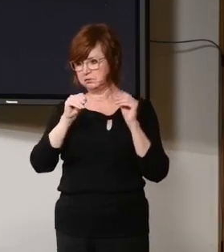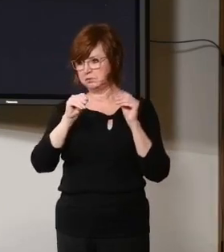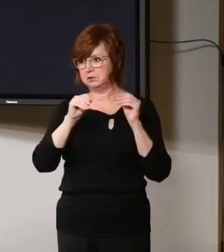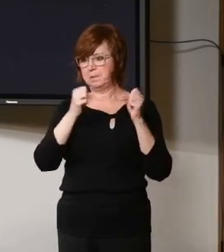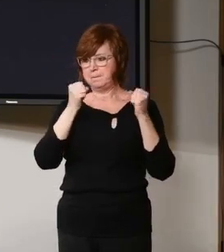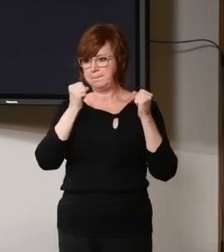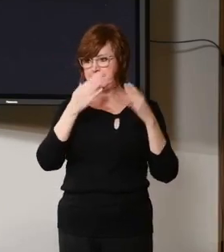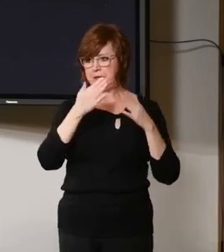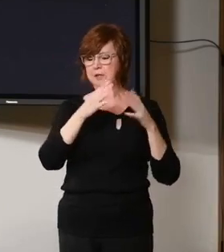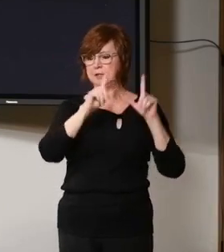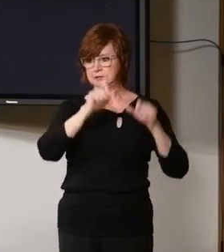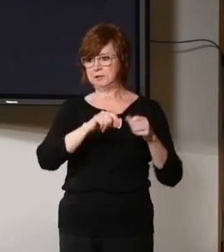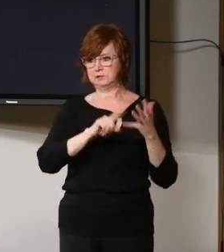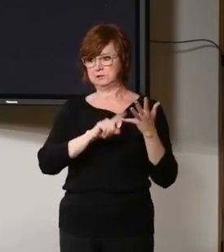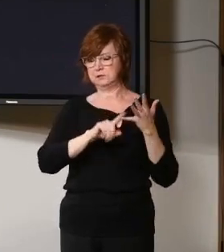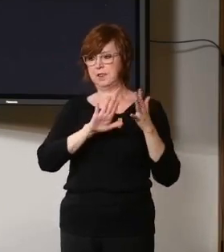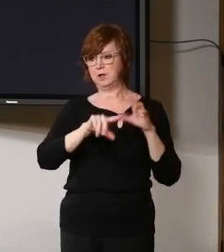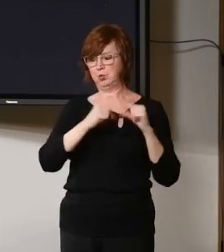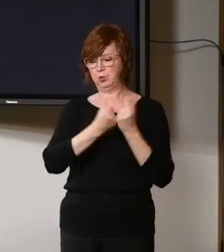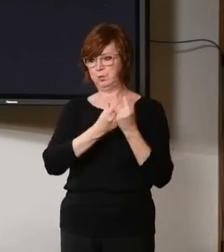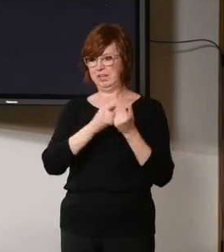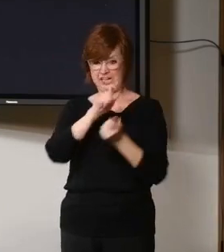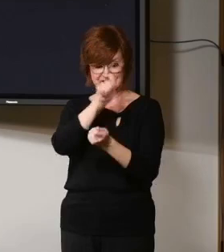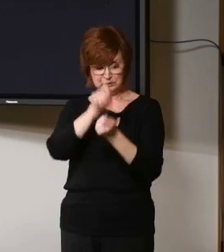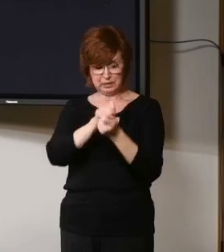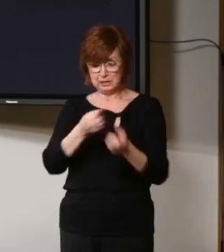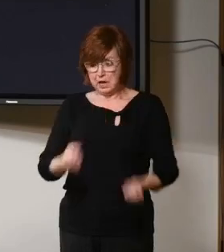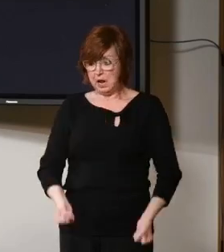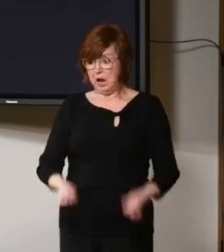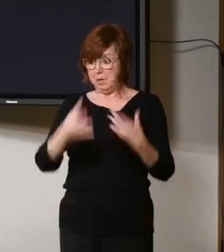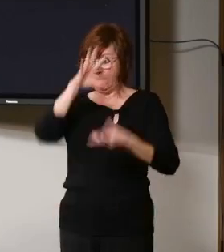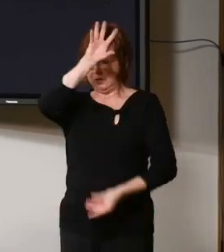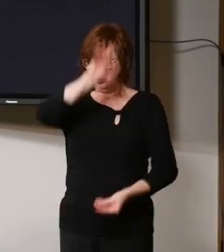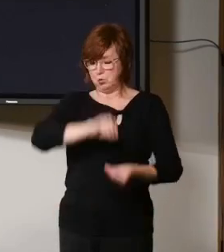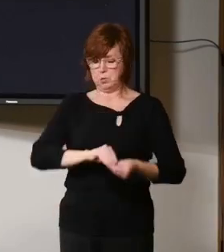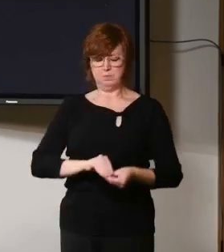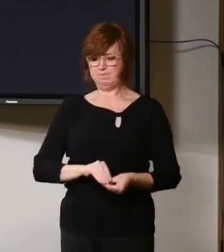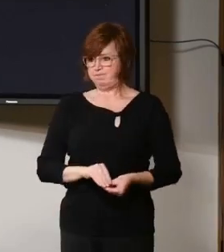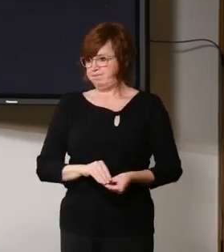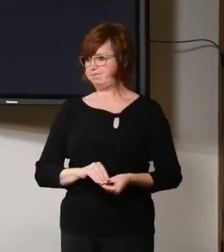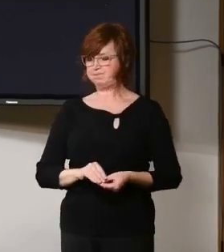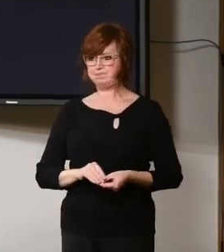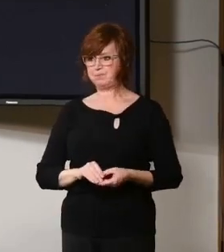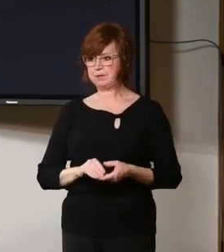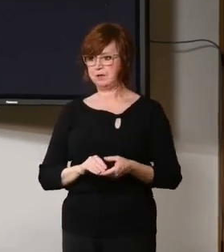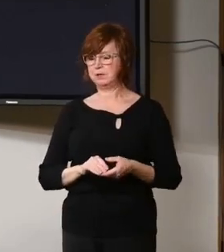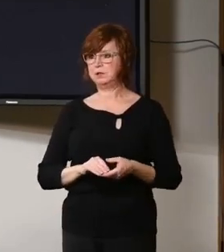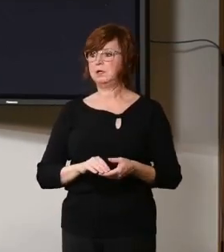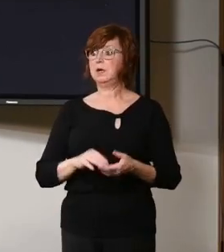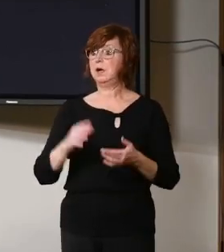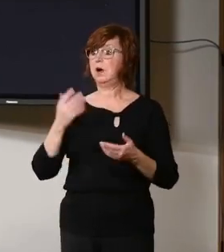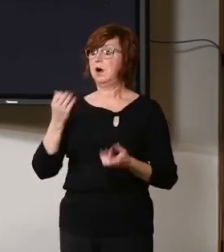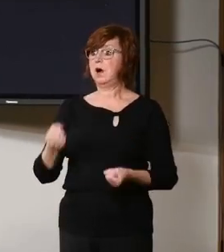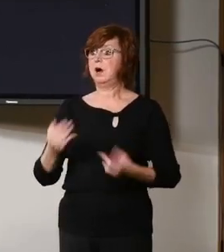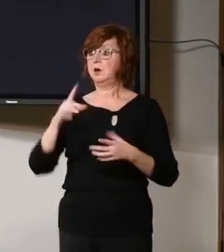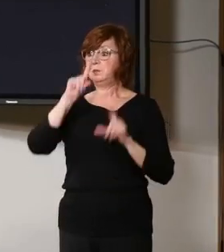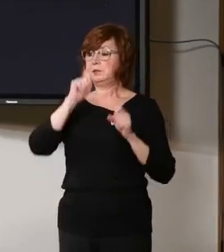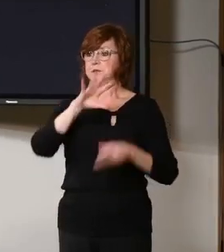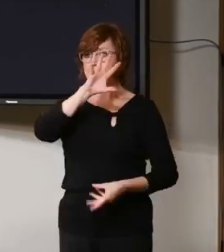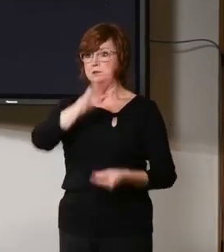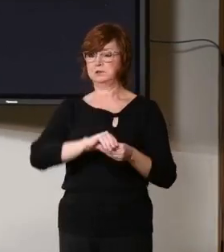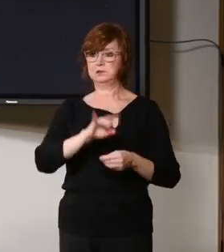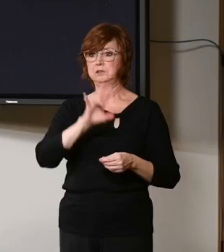exact numbers, but from some sites, assessment sites, out of the 7,000 or so tests, as many as 20